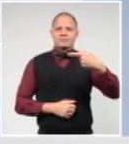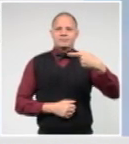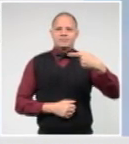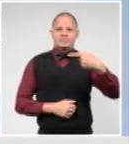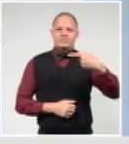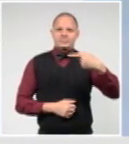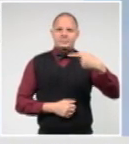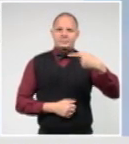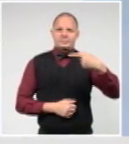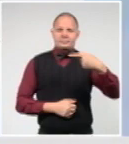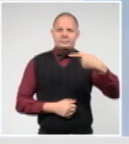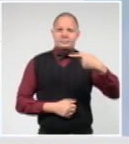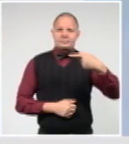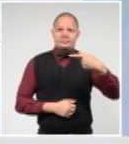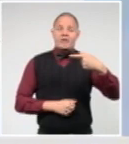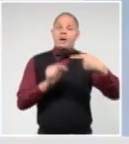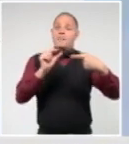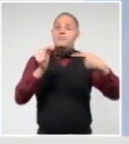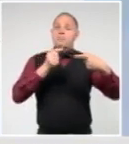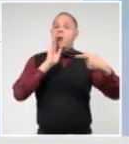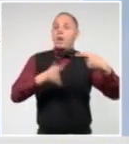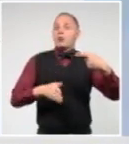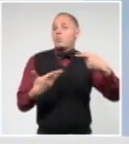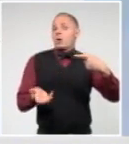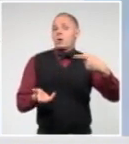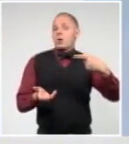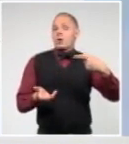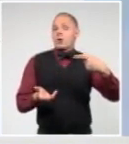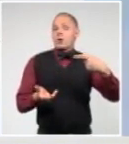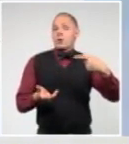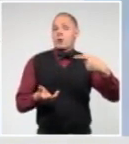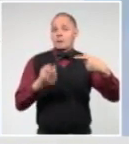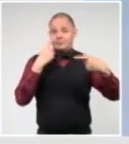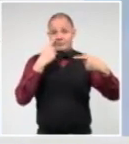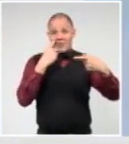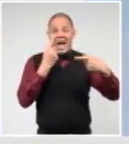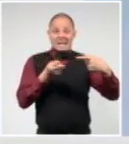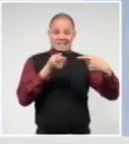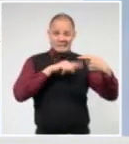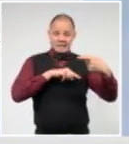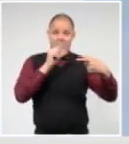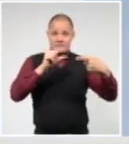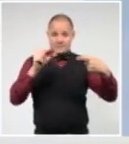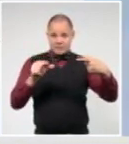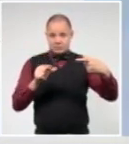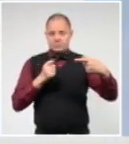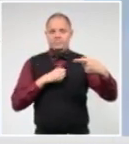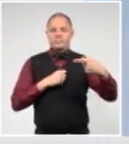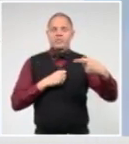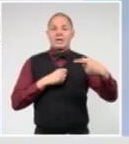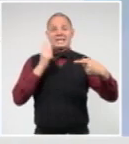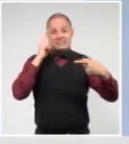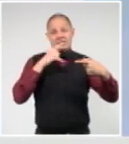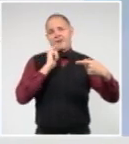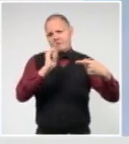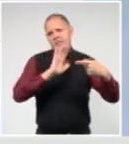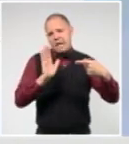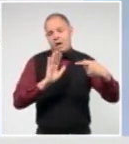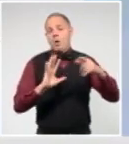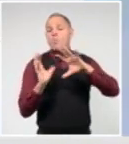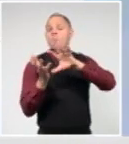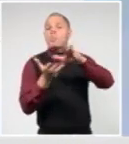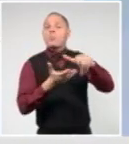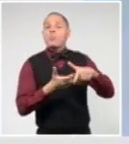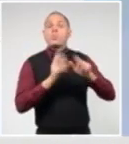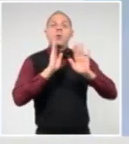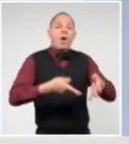2,712 people died of the virus in the region yesterday, for a death toll in the Americas of